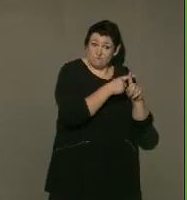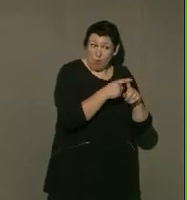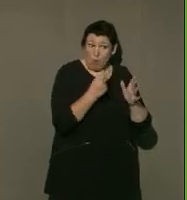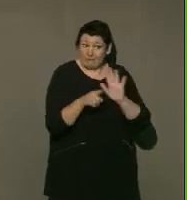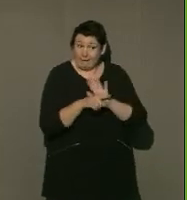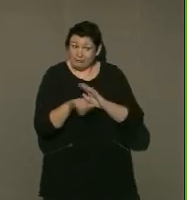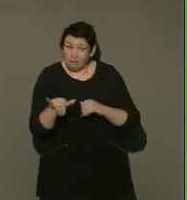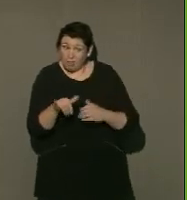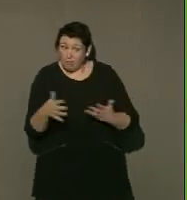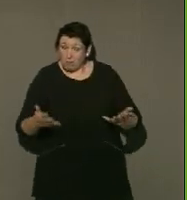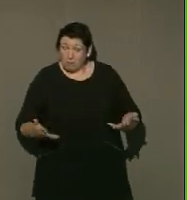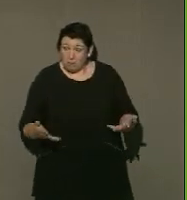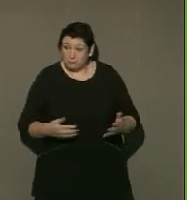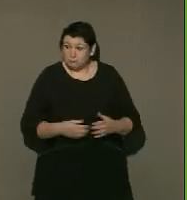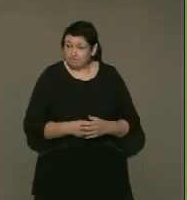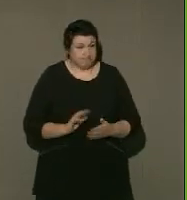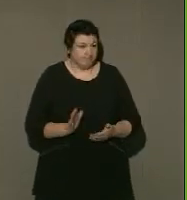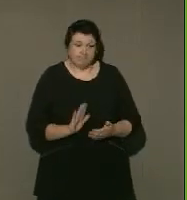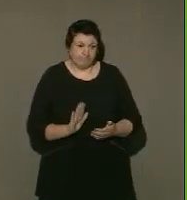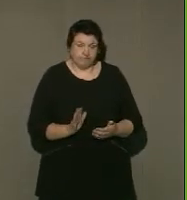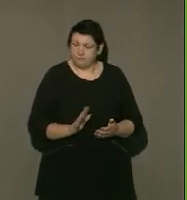against. No?